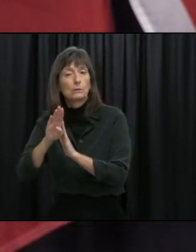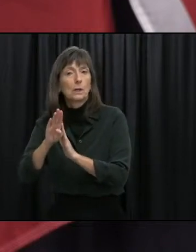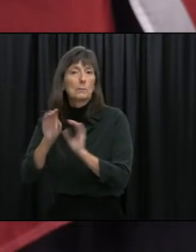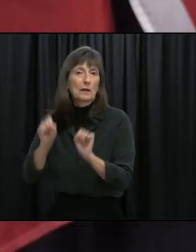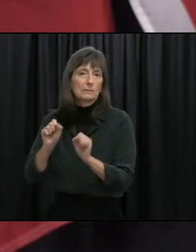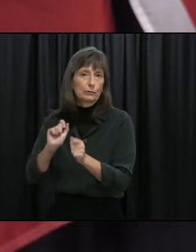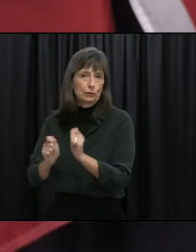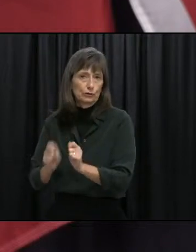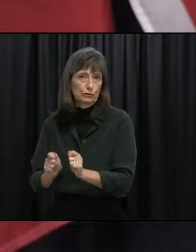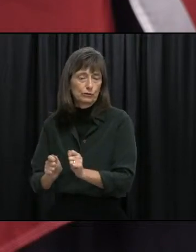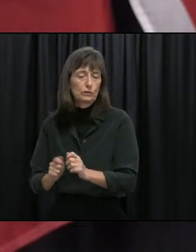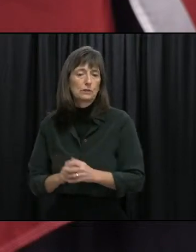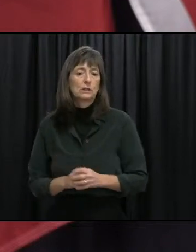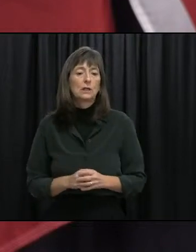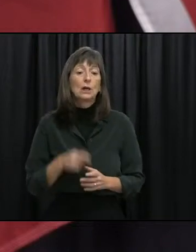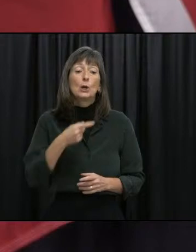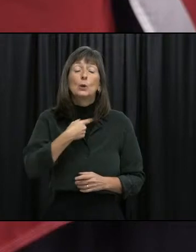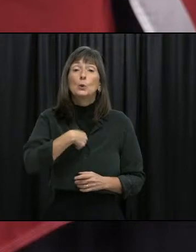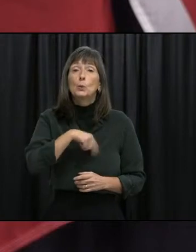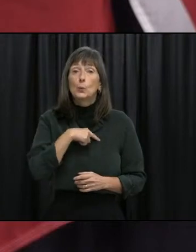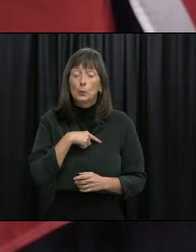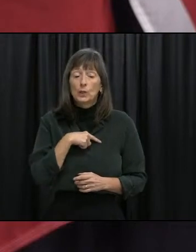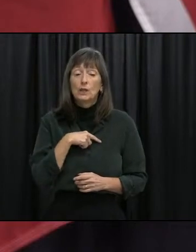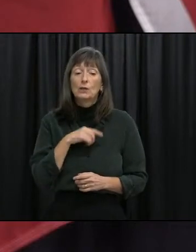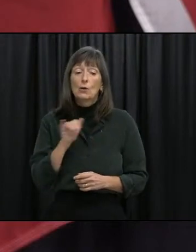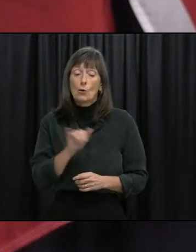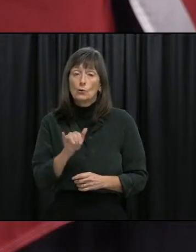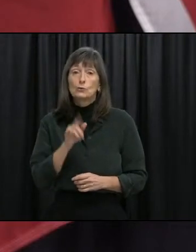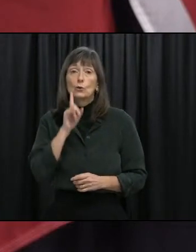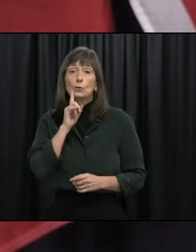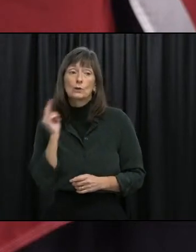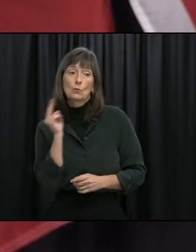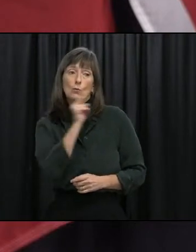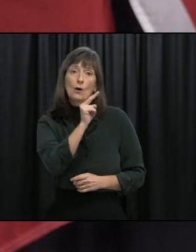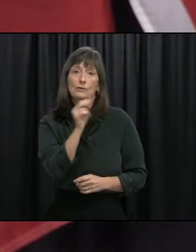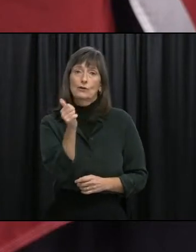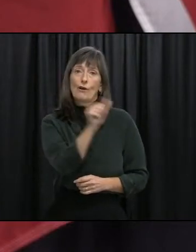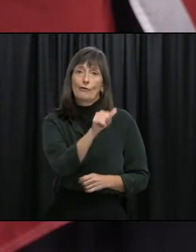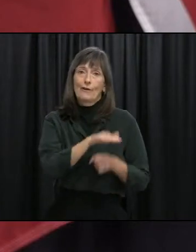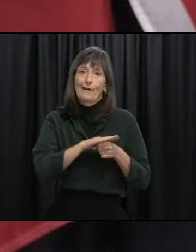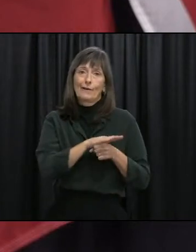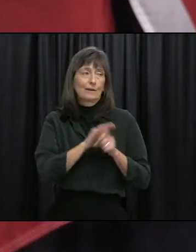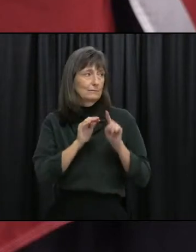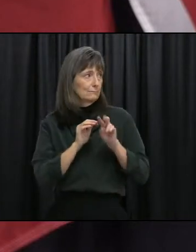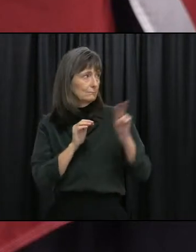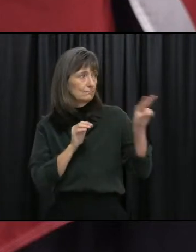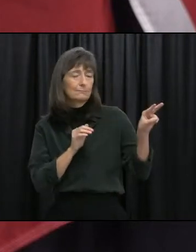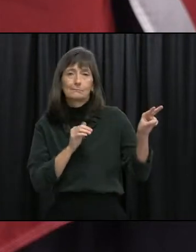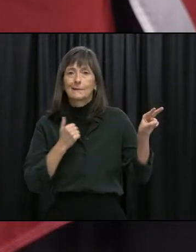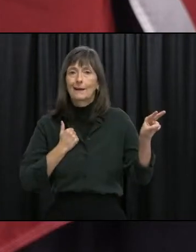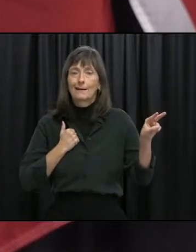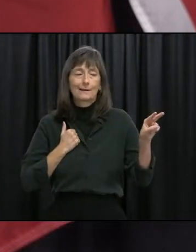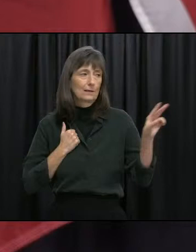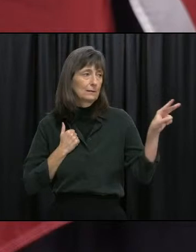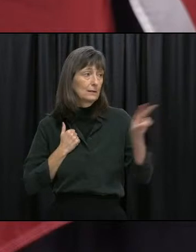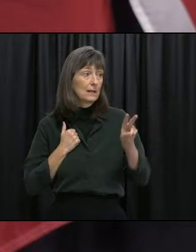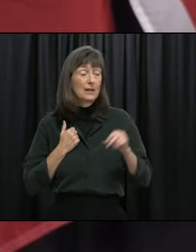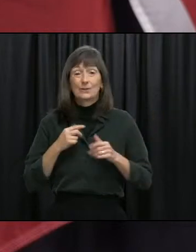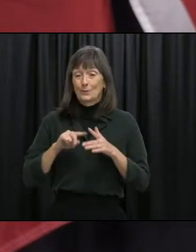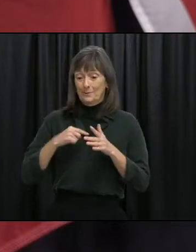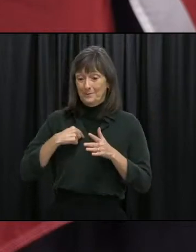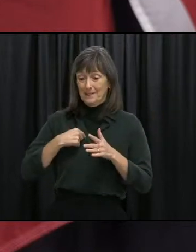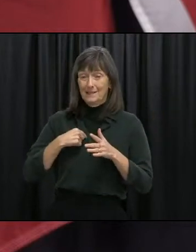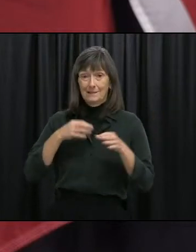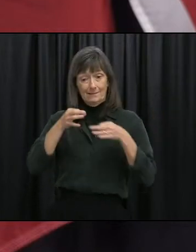the epidemiology, the number of cases elsewhere in the country. And that's why I preface some of my remarks